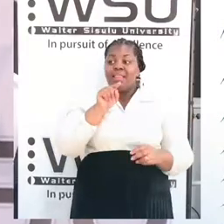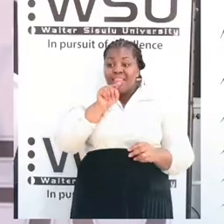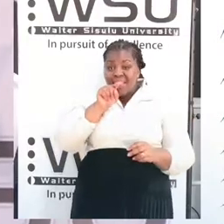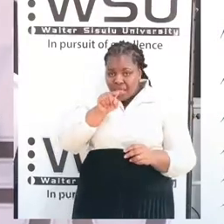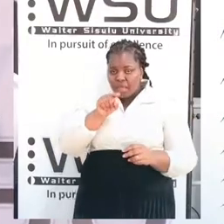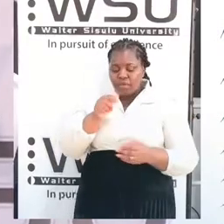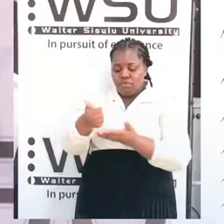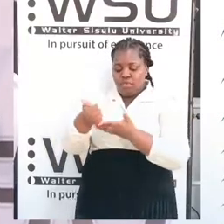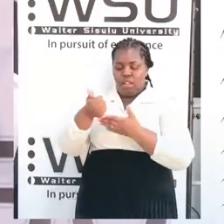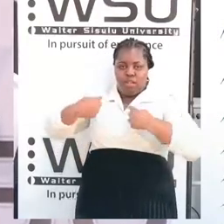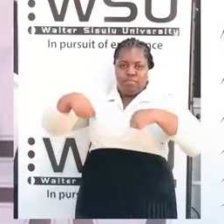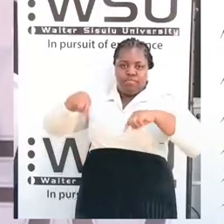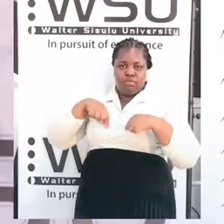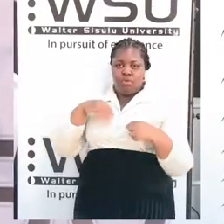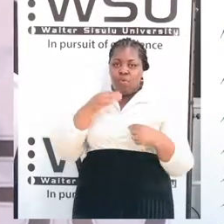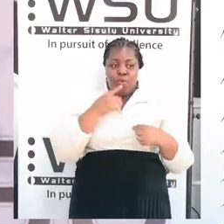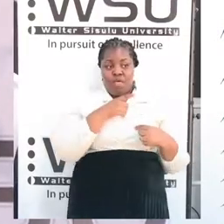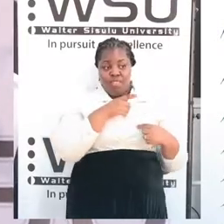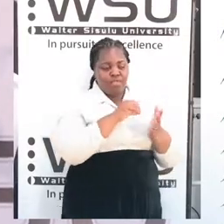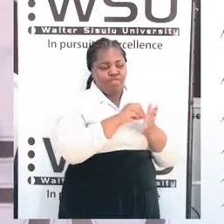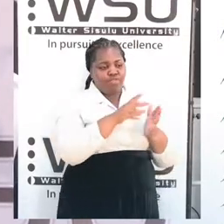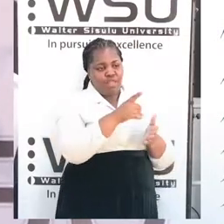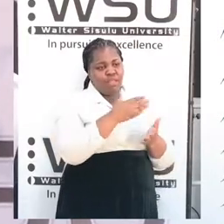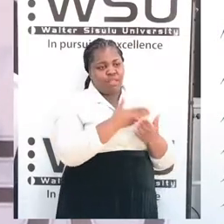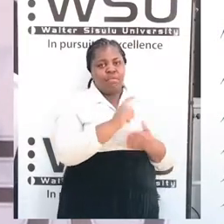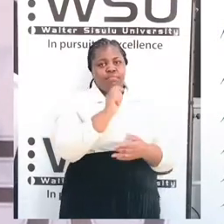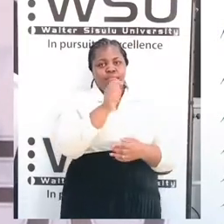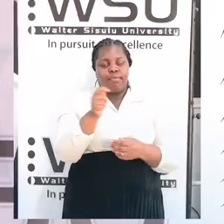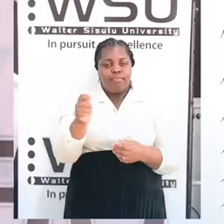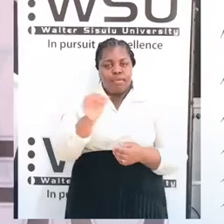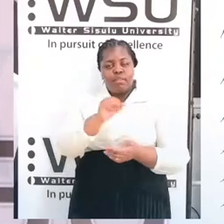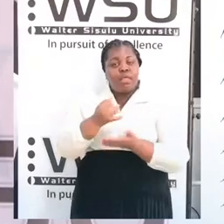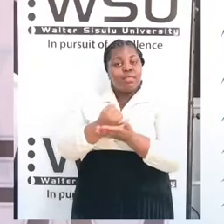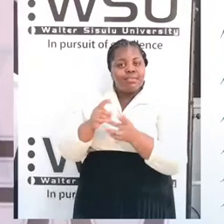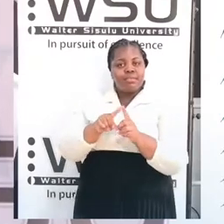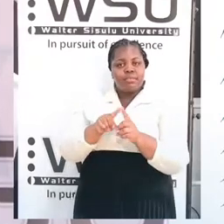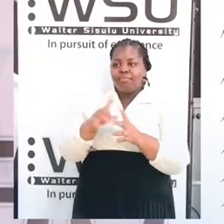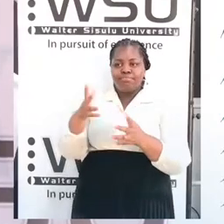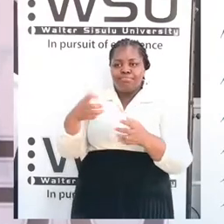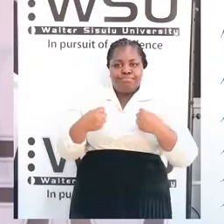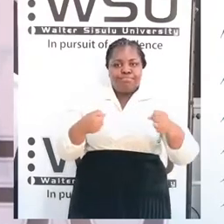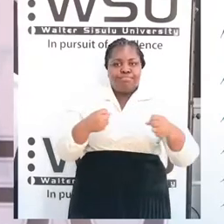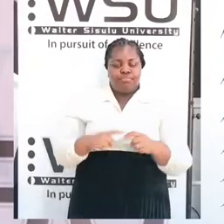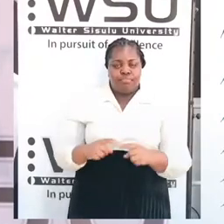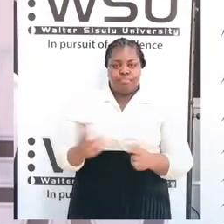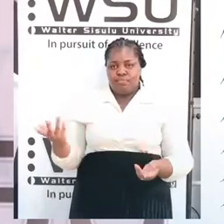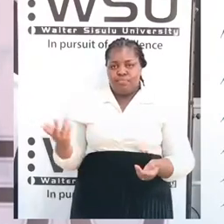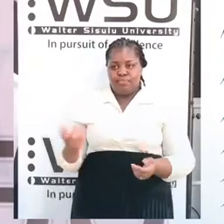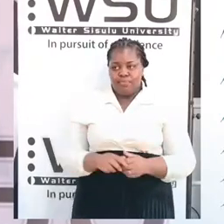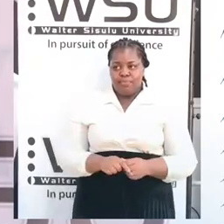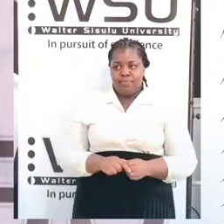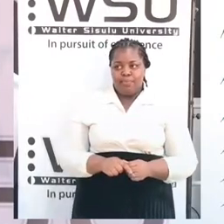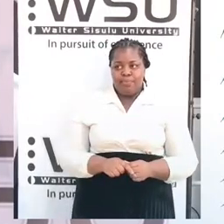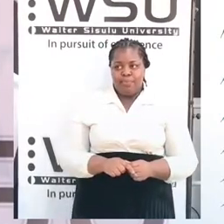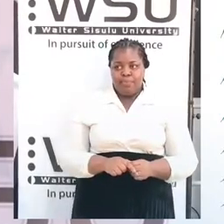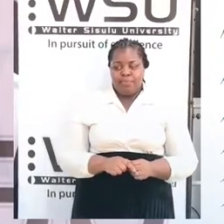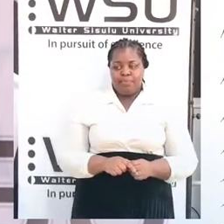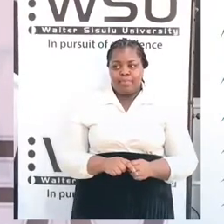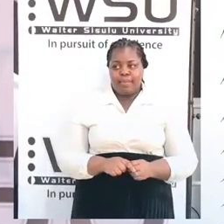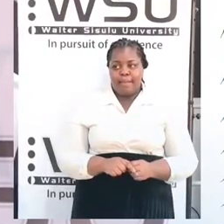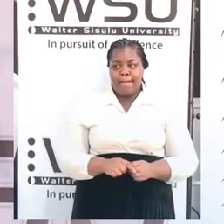that will assist our students to pay off their outstanding debt or even employ them.